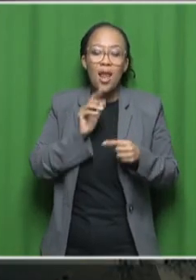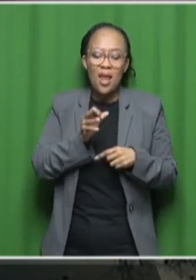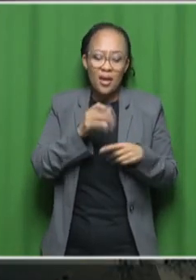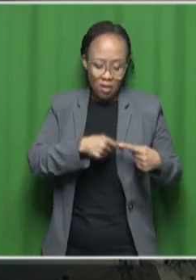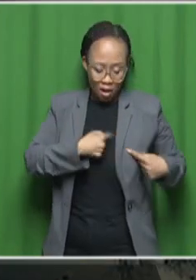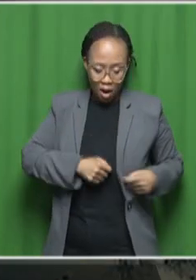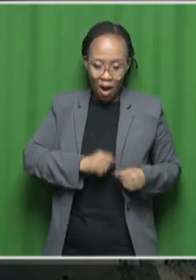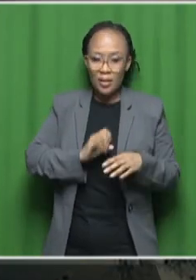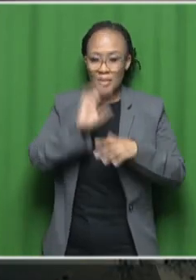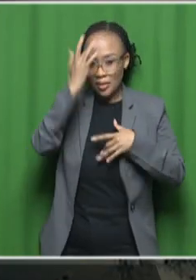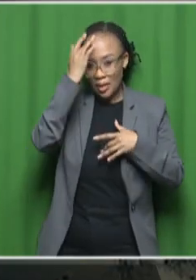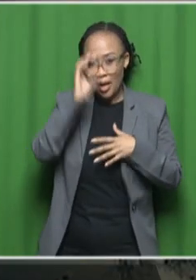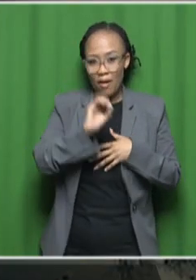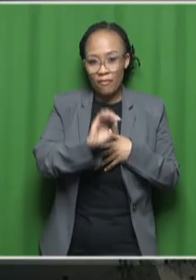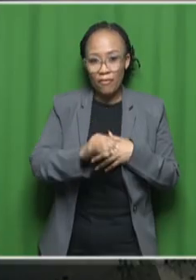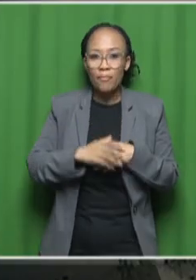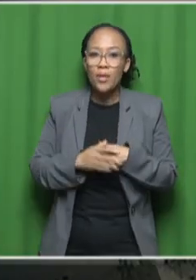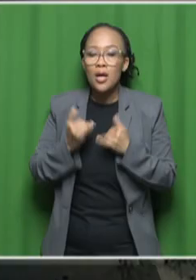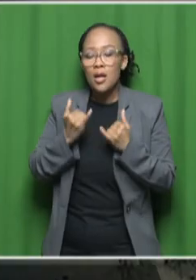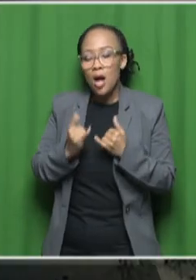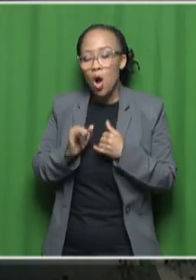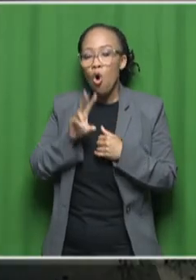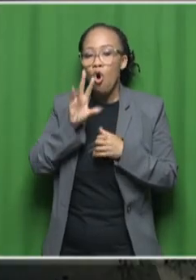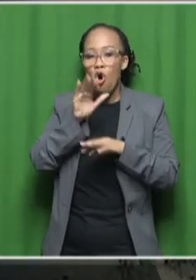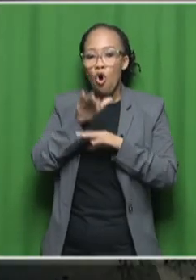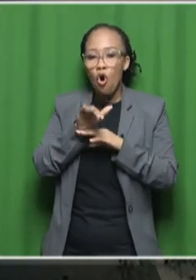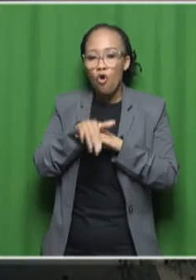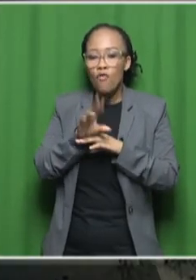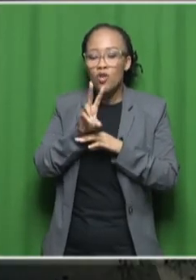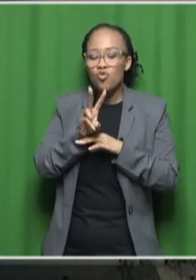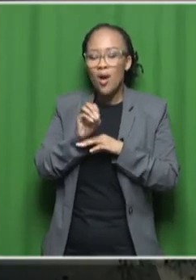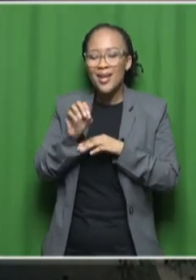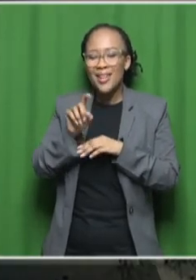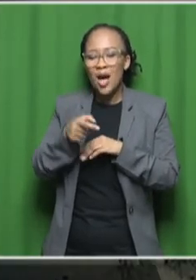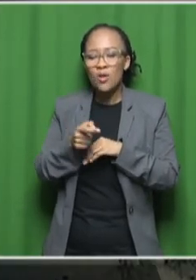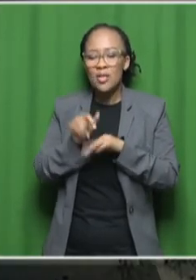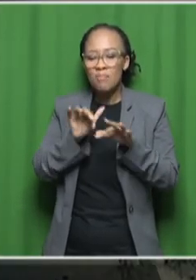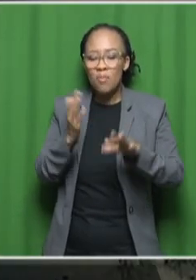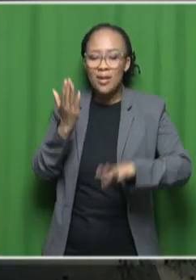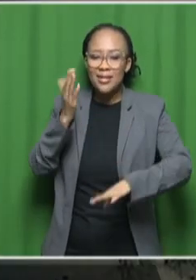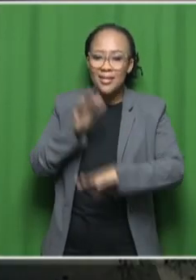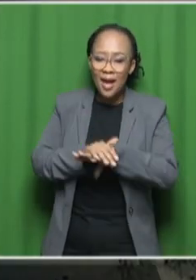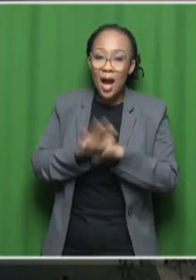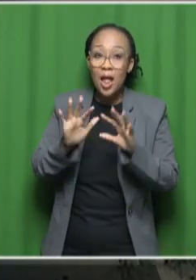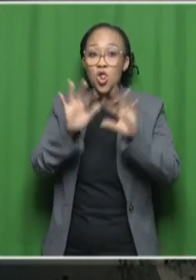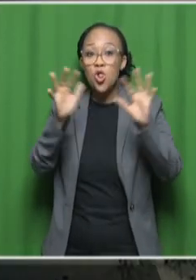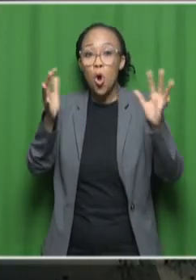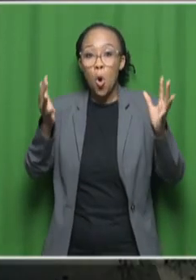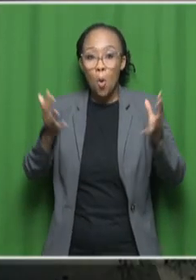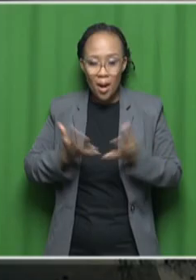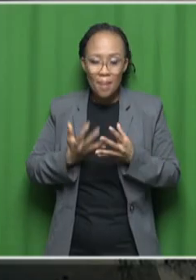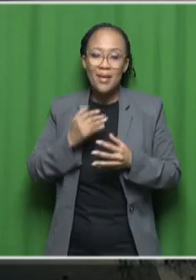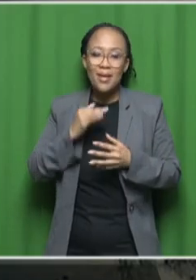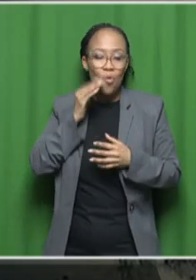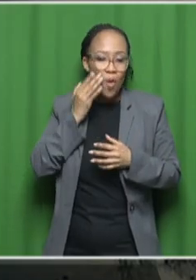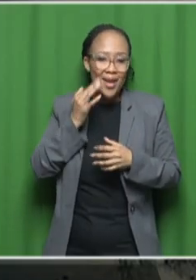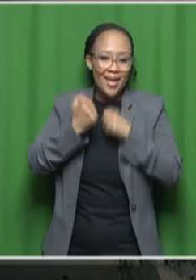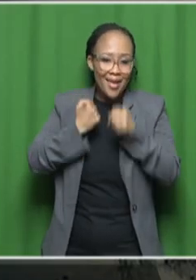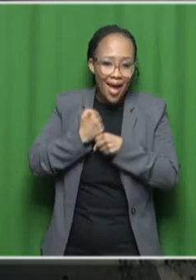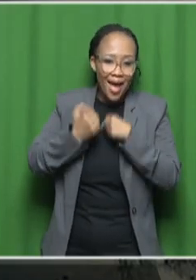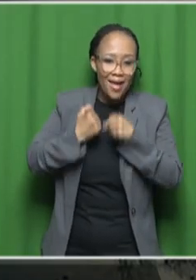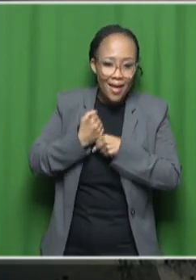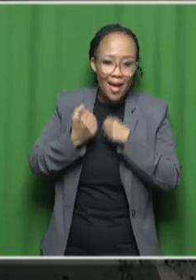that rheumatic fever claims more than 200,000 lives globally annually. So what is the situation like